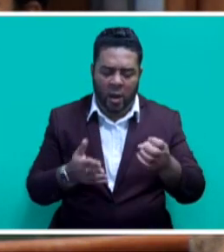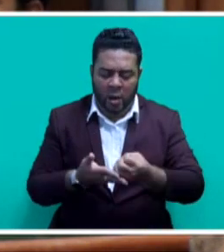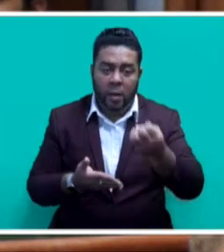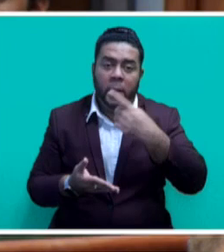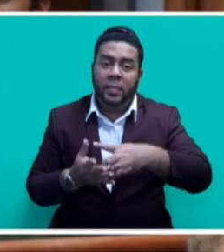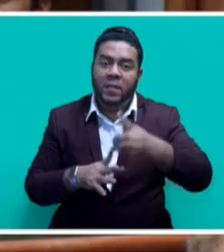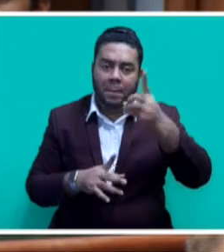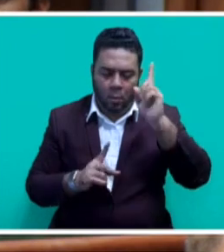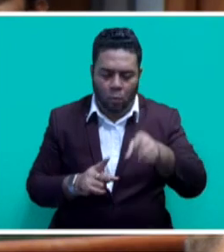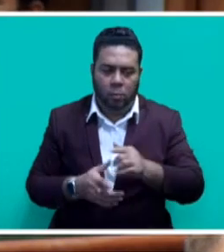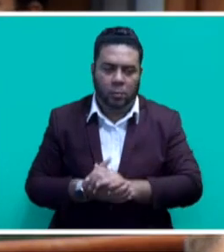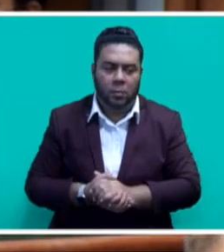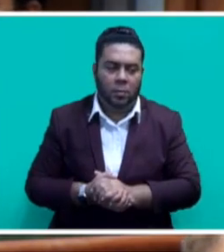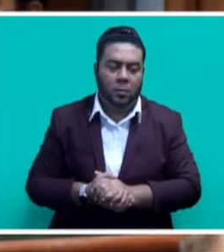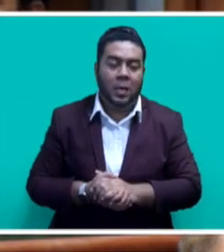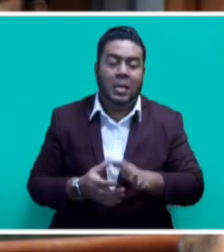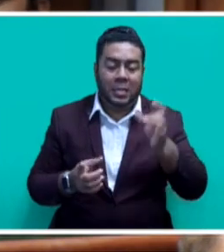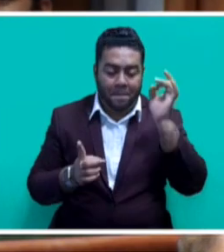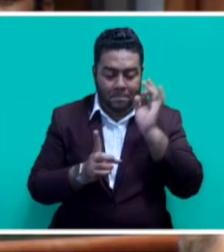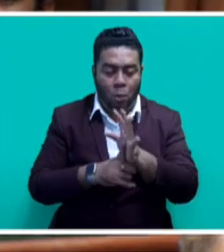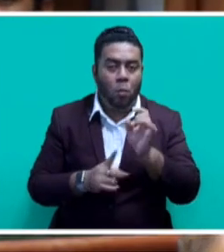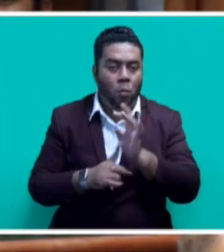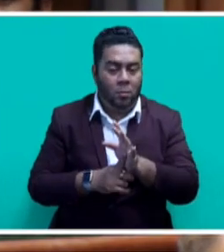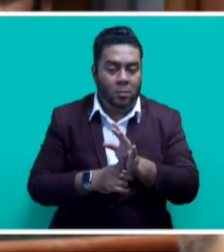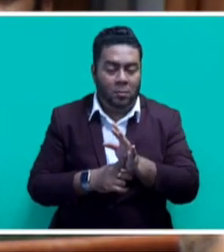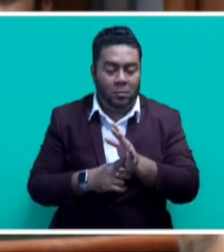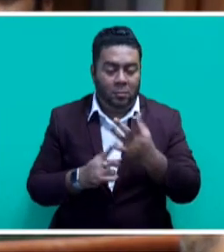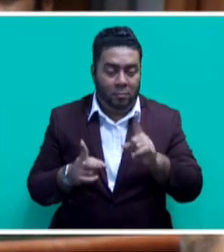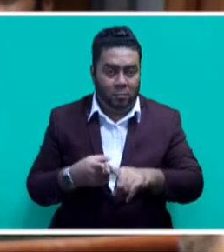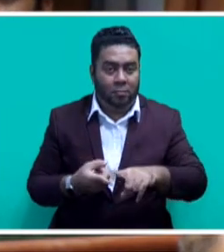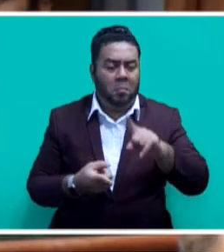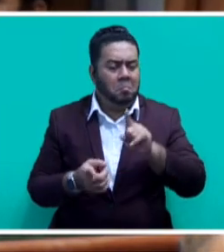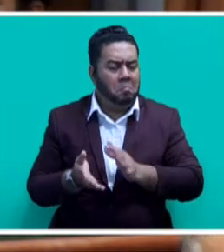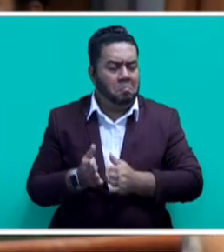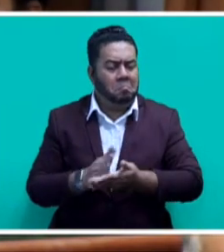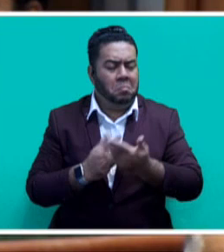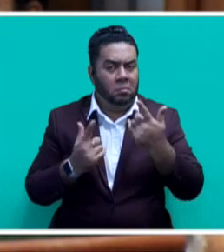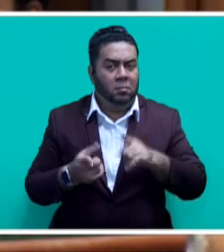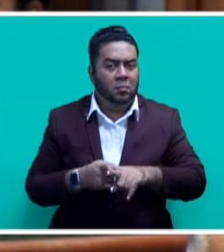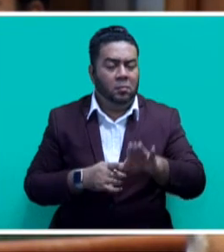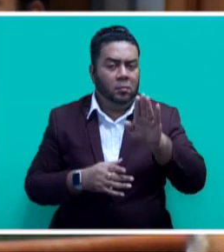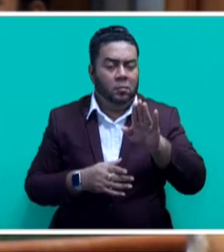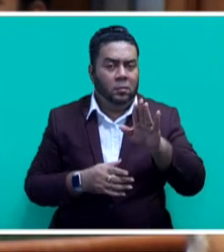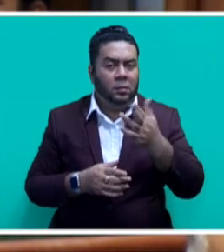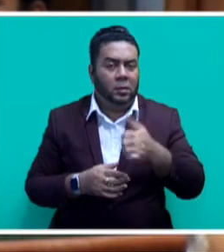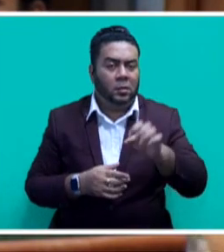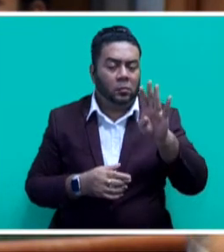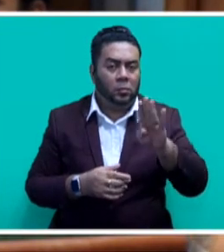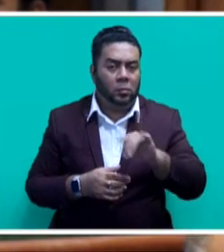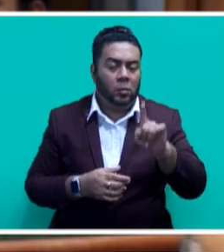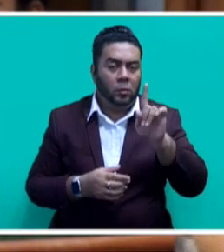development. It is a major increase from the 64.1 million budget